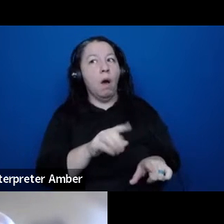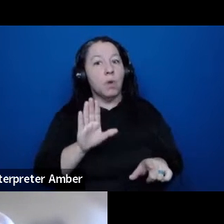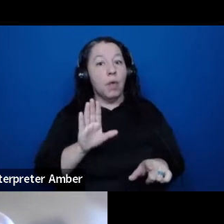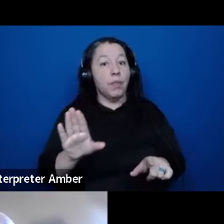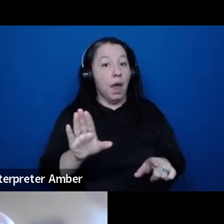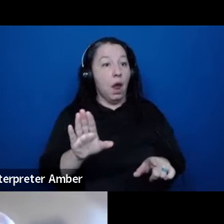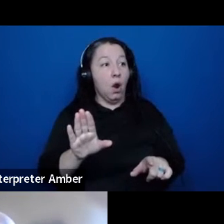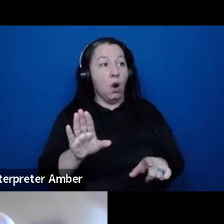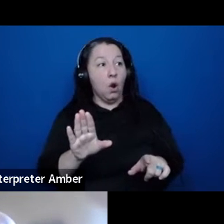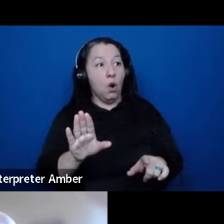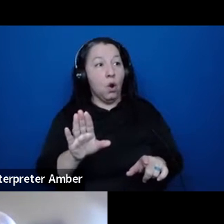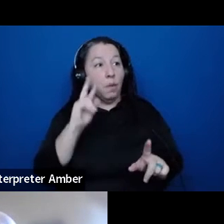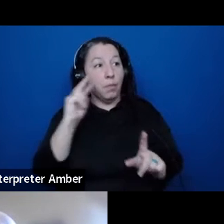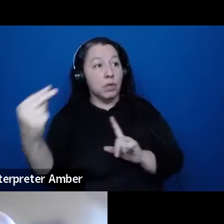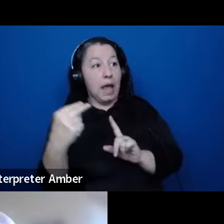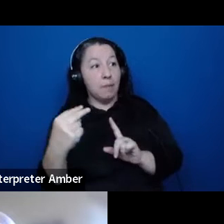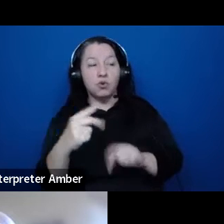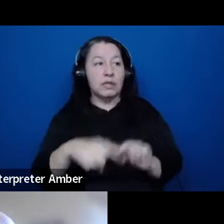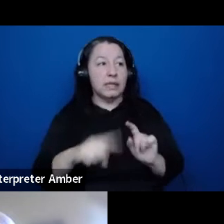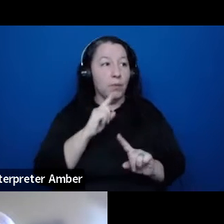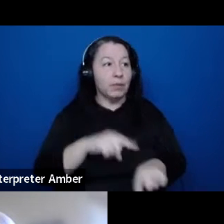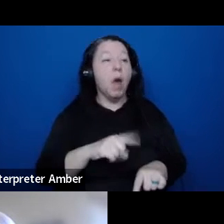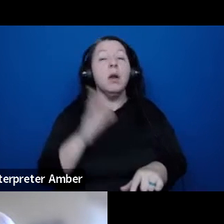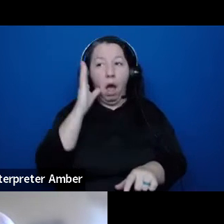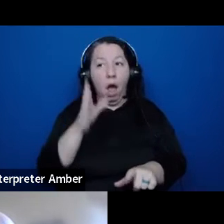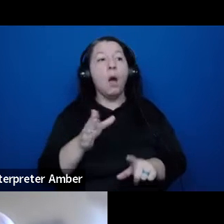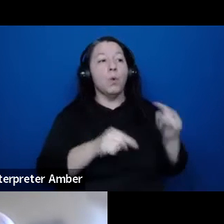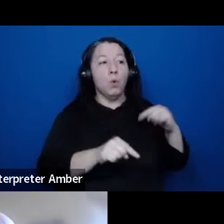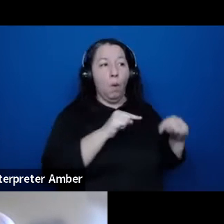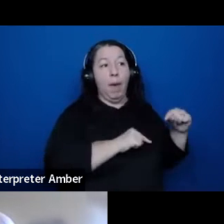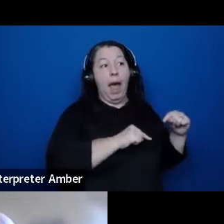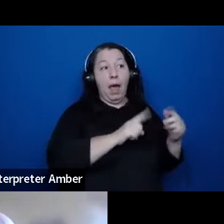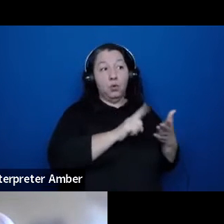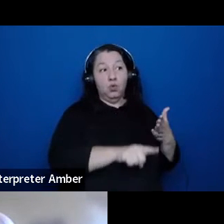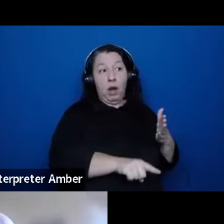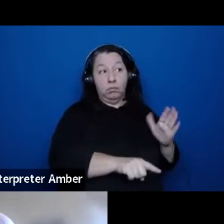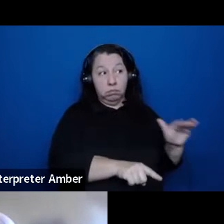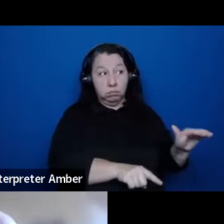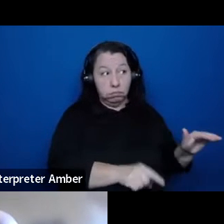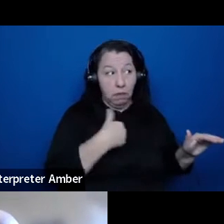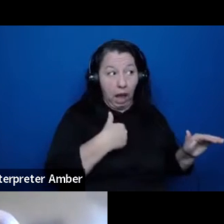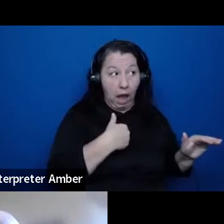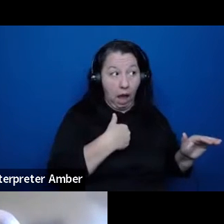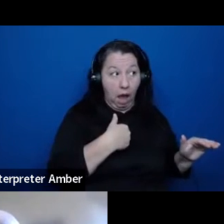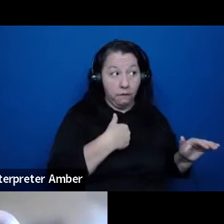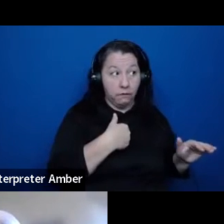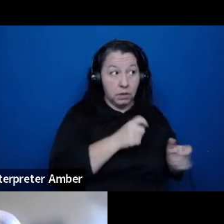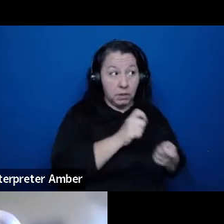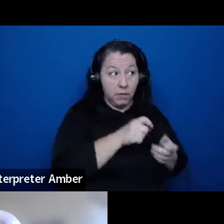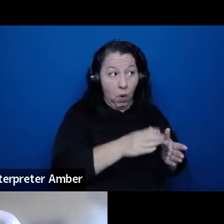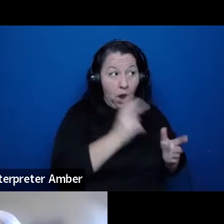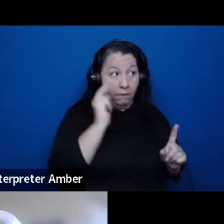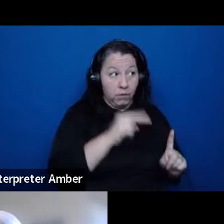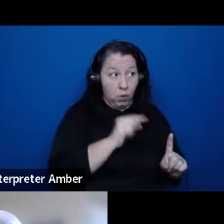and I will go back to see if there is an interpretation. But in my mind, meaningful is that the individual and